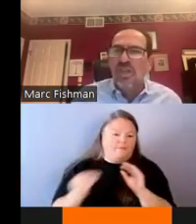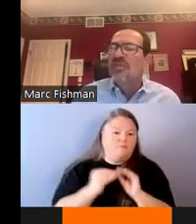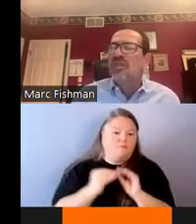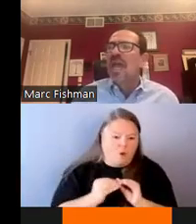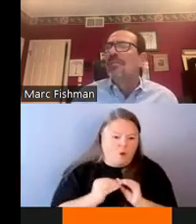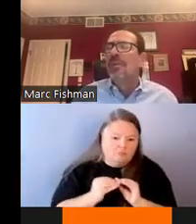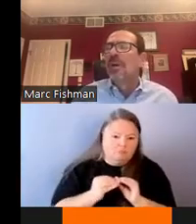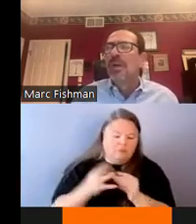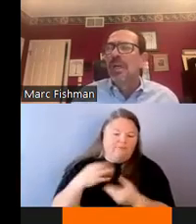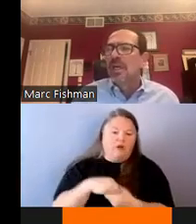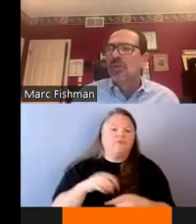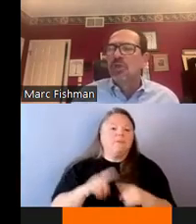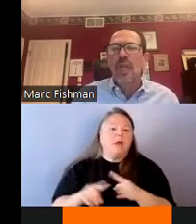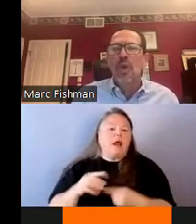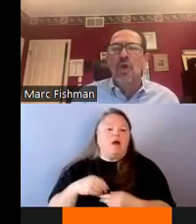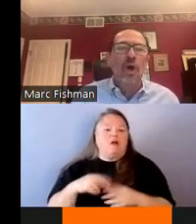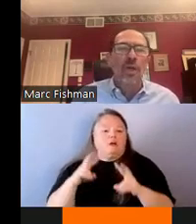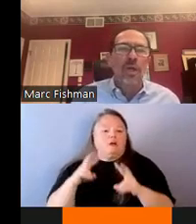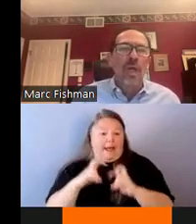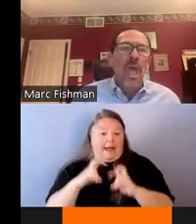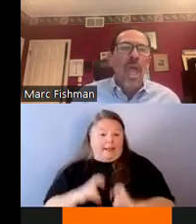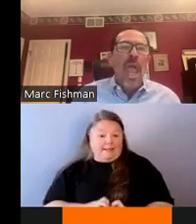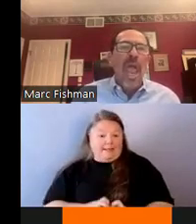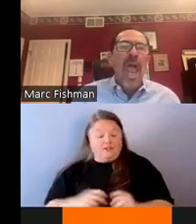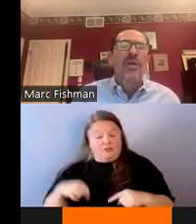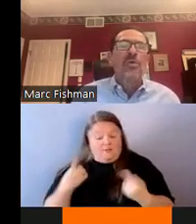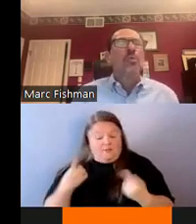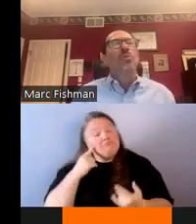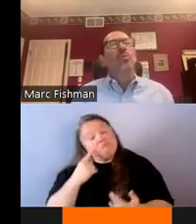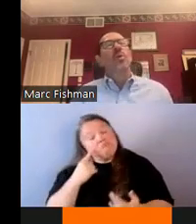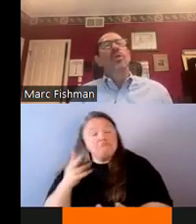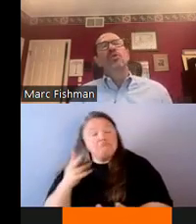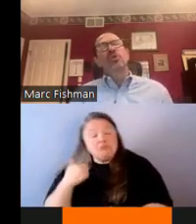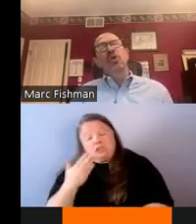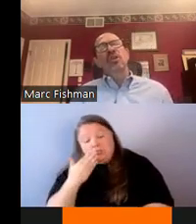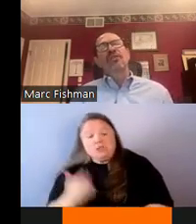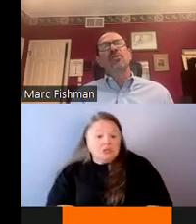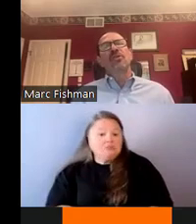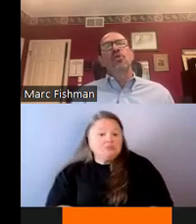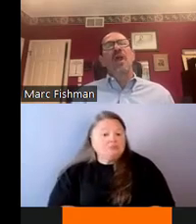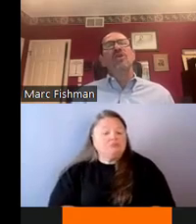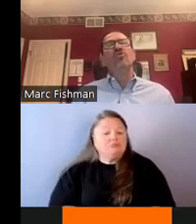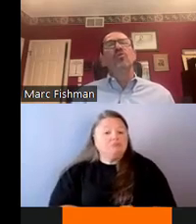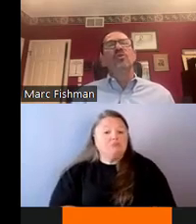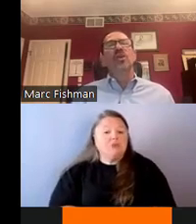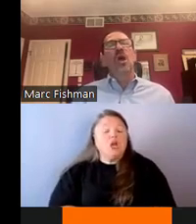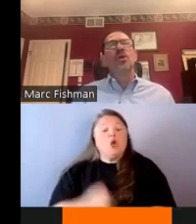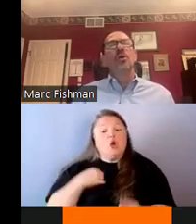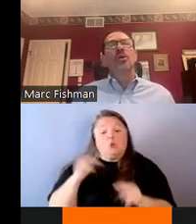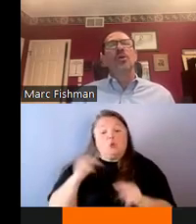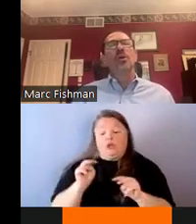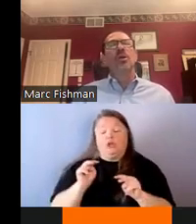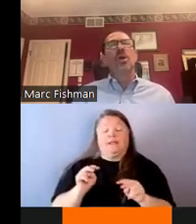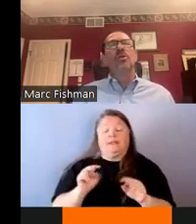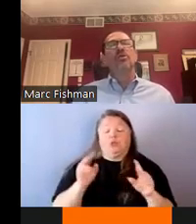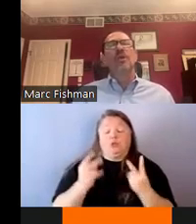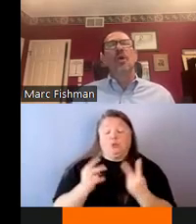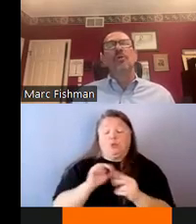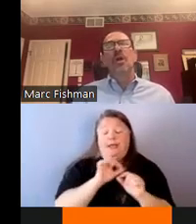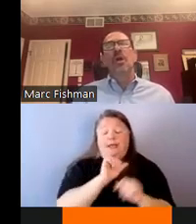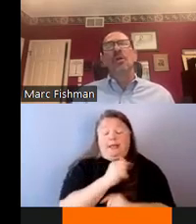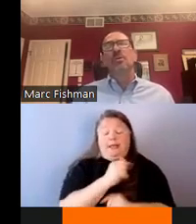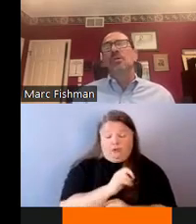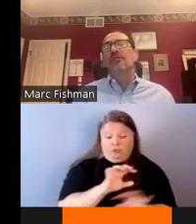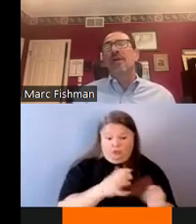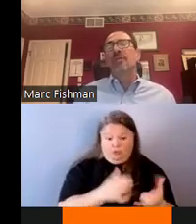is essentially the same. It's looking good. And we looked at the two age groups, the younger young adults